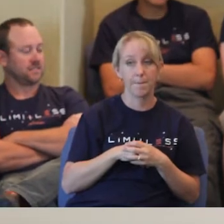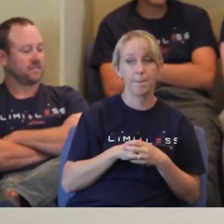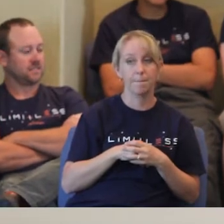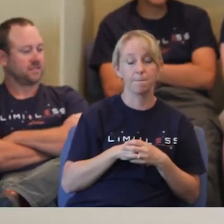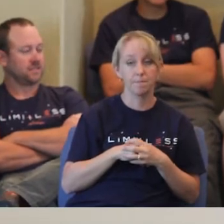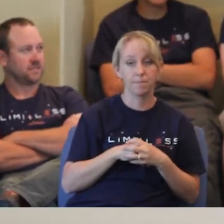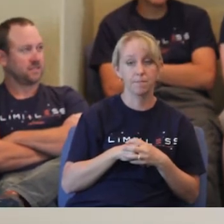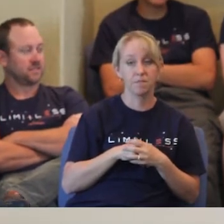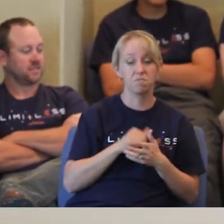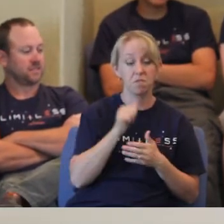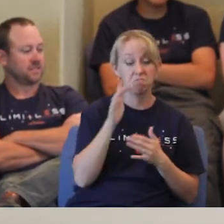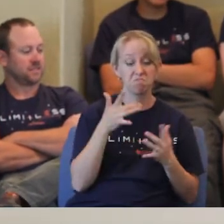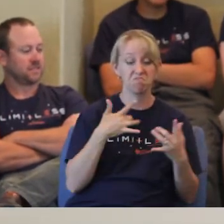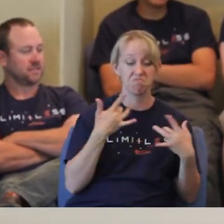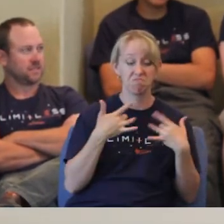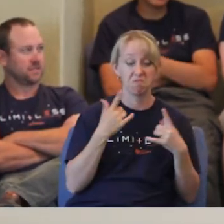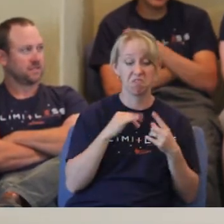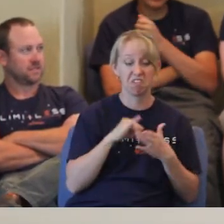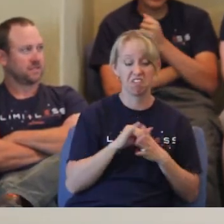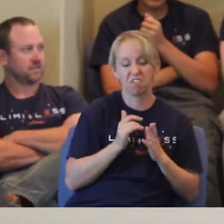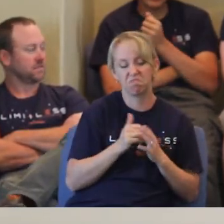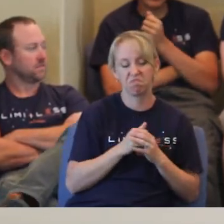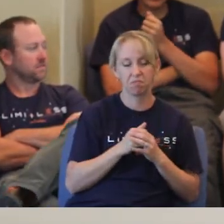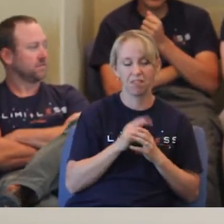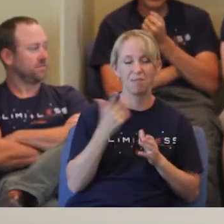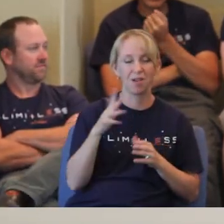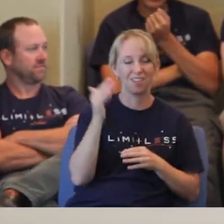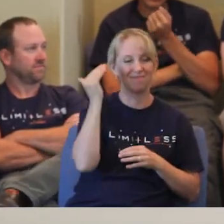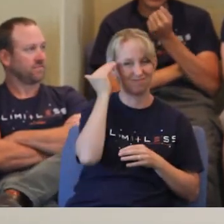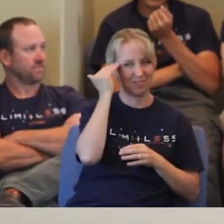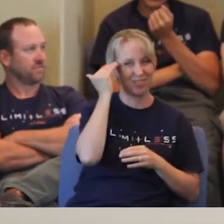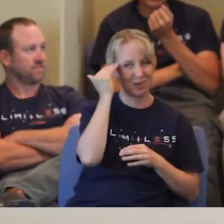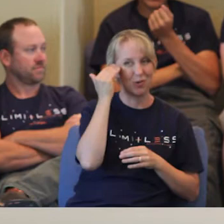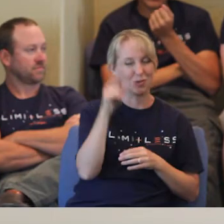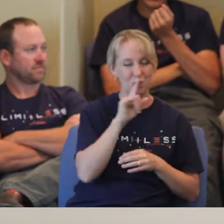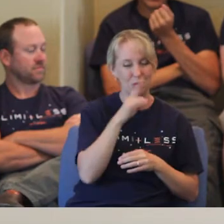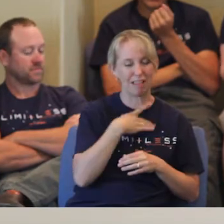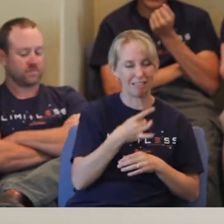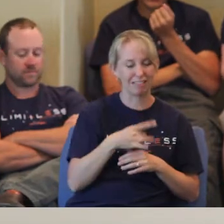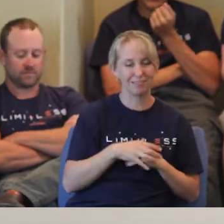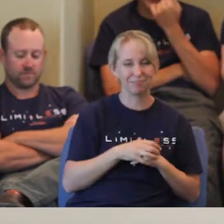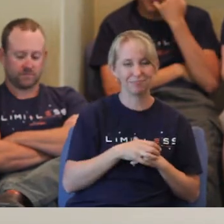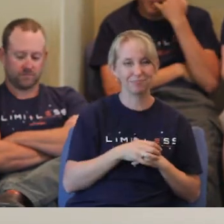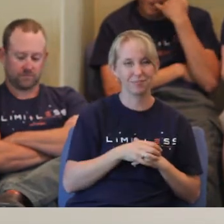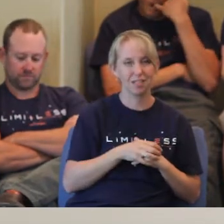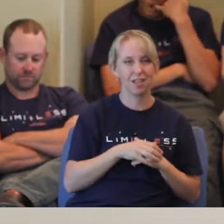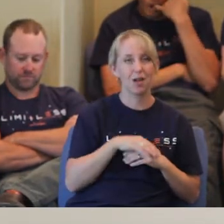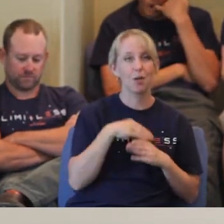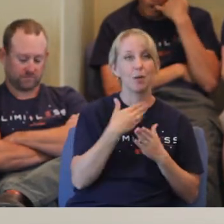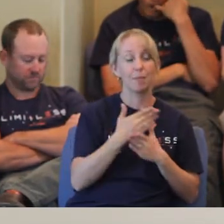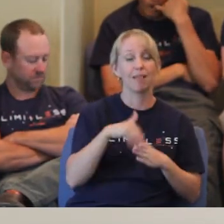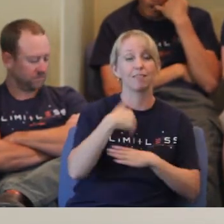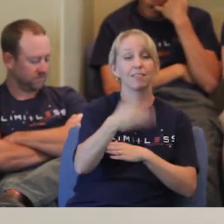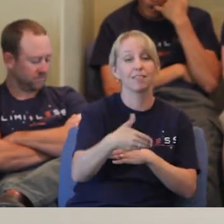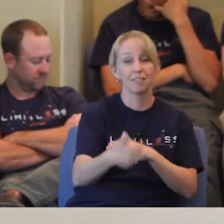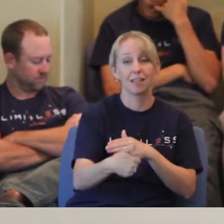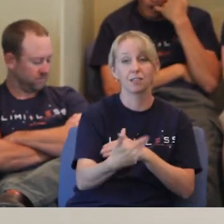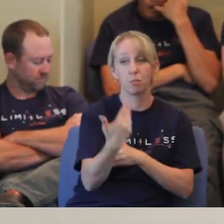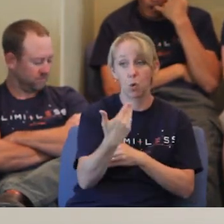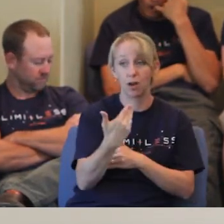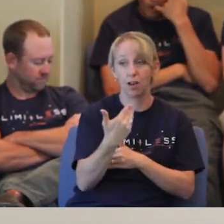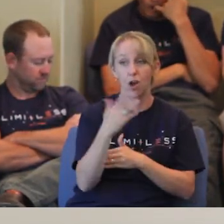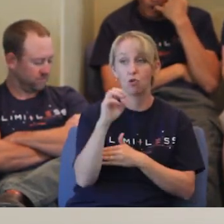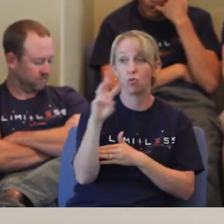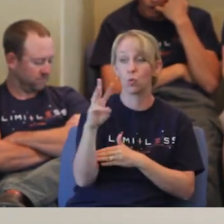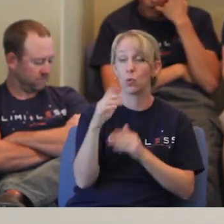didn't seem very excited about it, but we knew she liked it. And we get back, and the next morning, our crew leader is telling